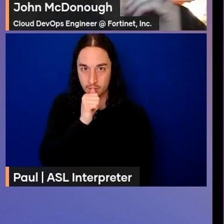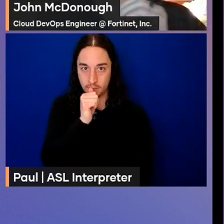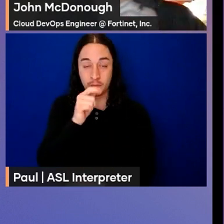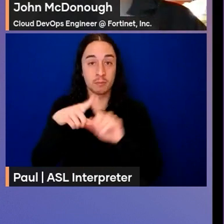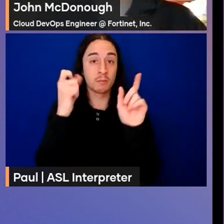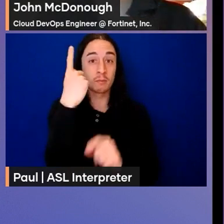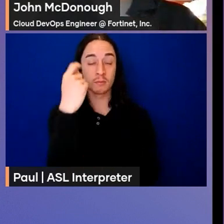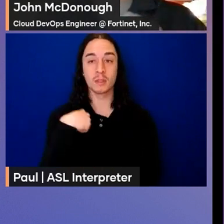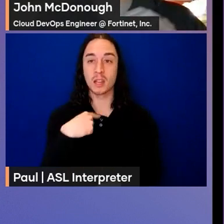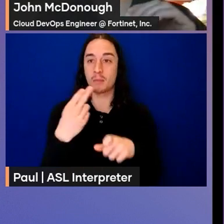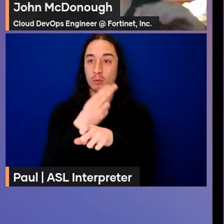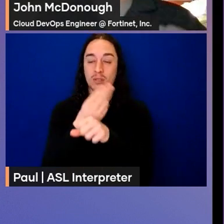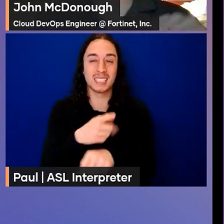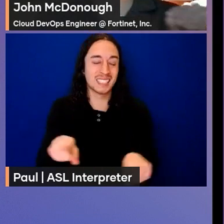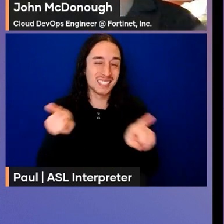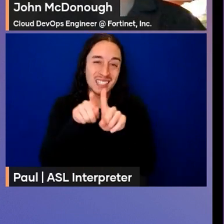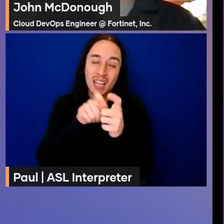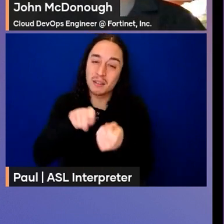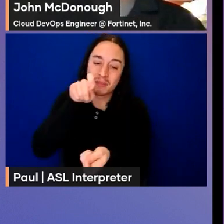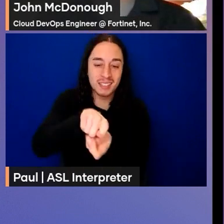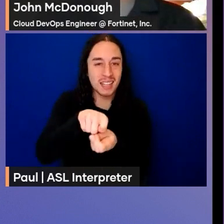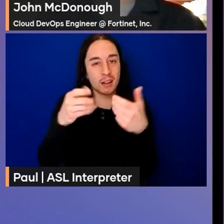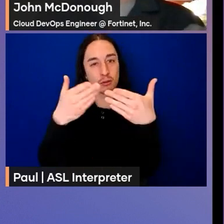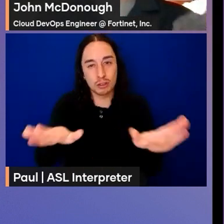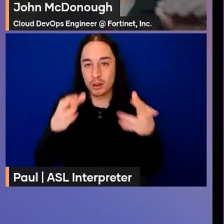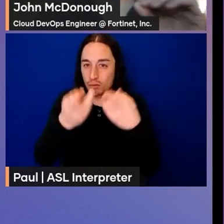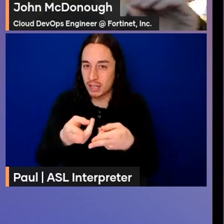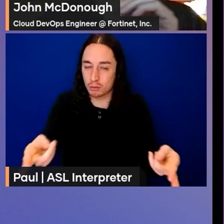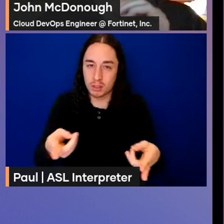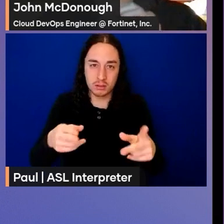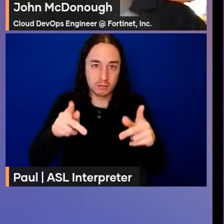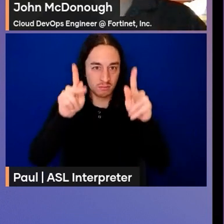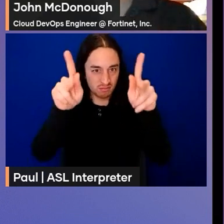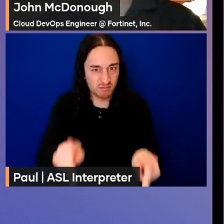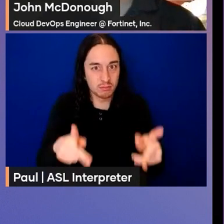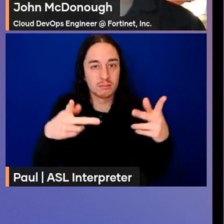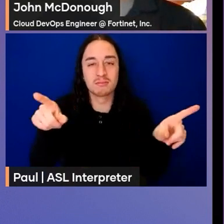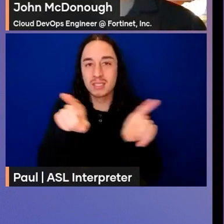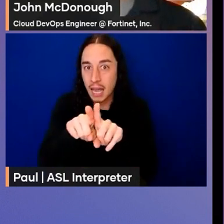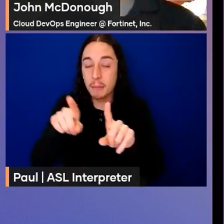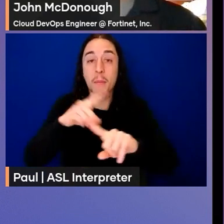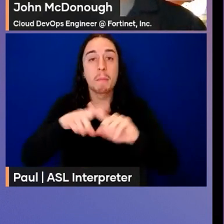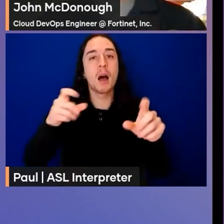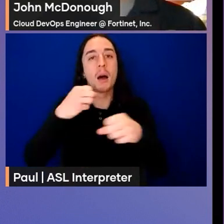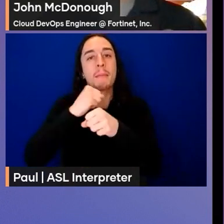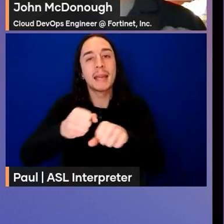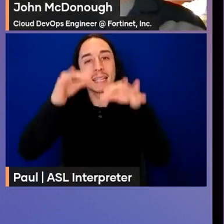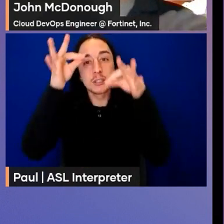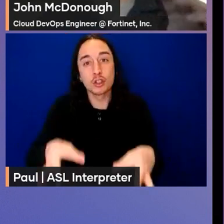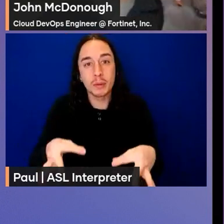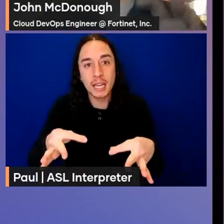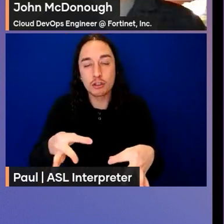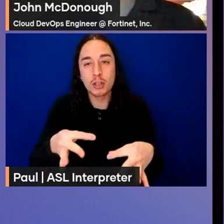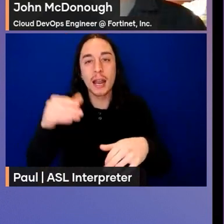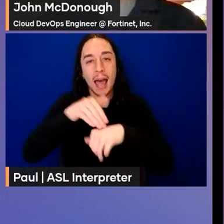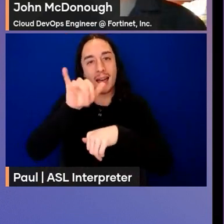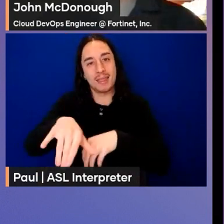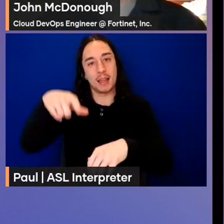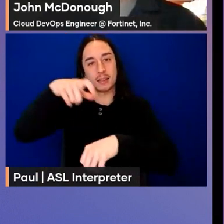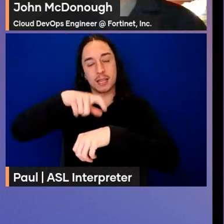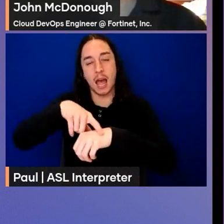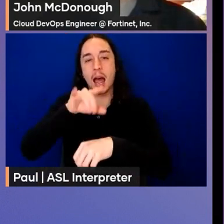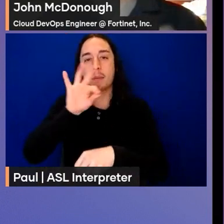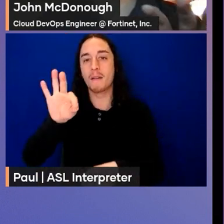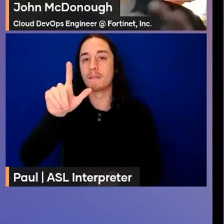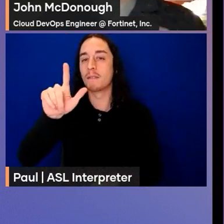same exact generic resource, but I'm making a determination at the time of load balancer